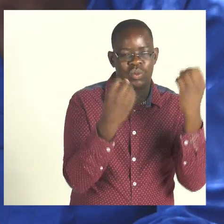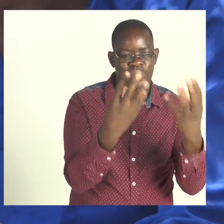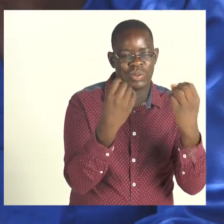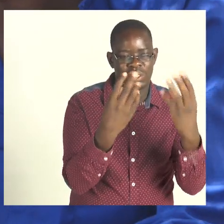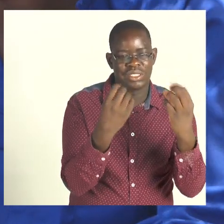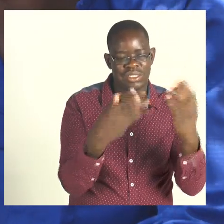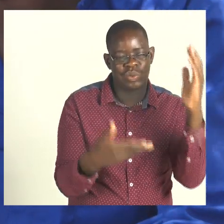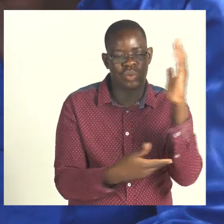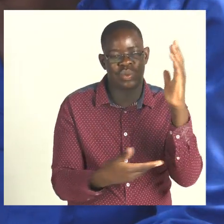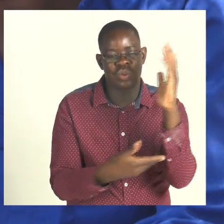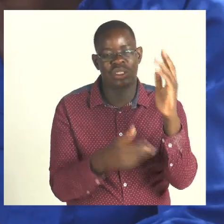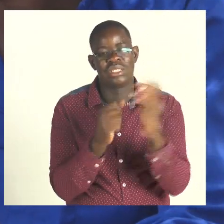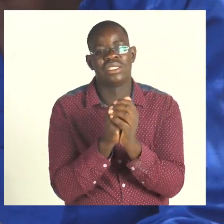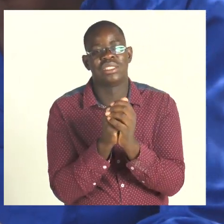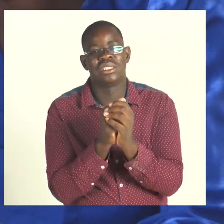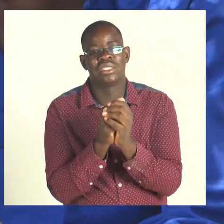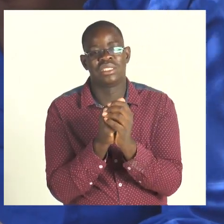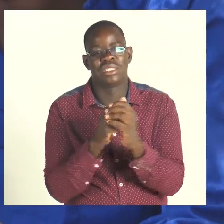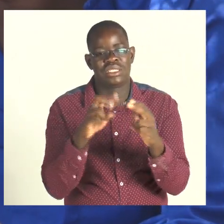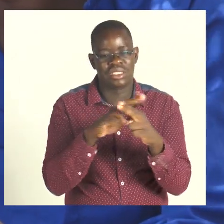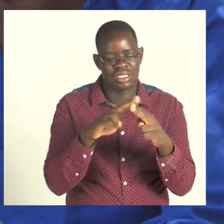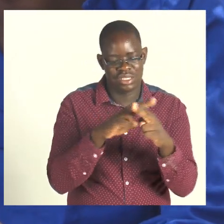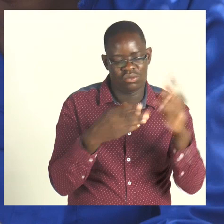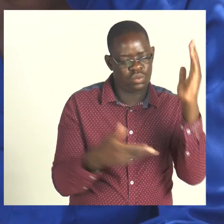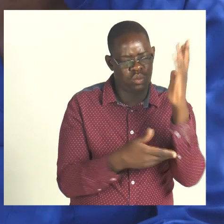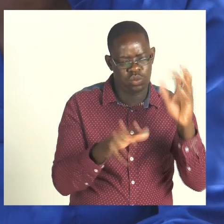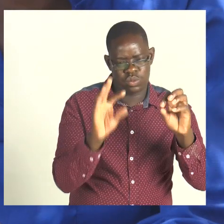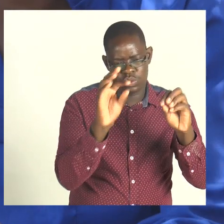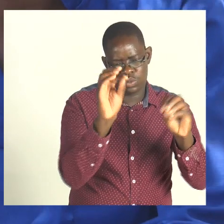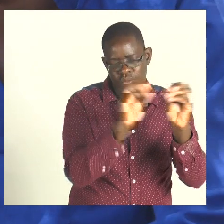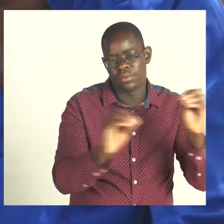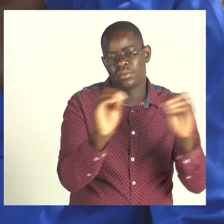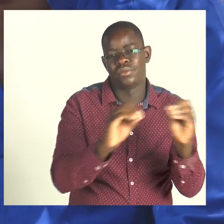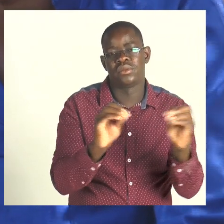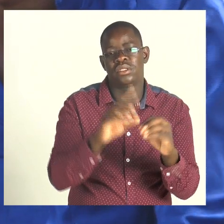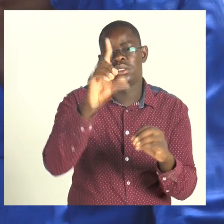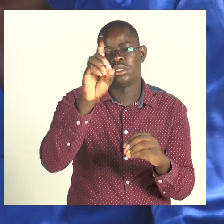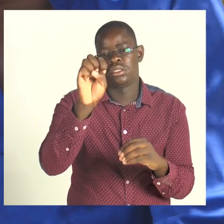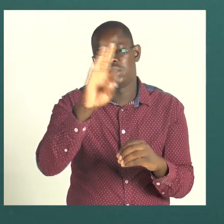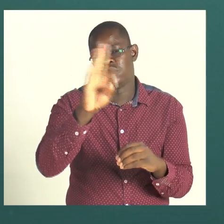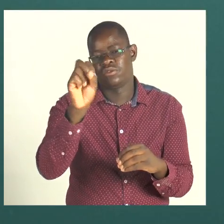trees. It's forbidden because this causes deforestation.